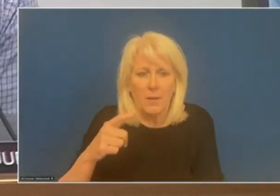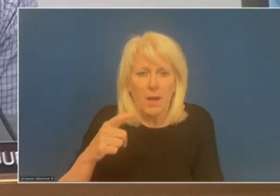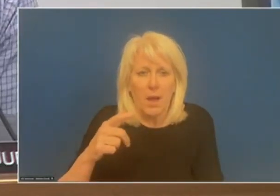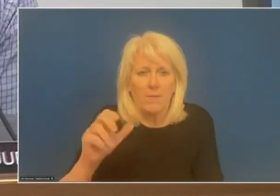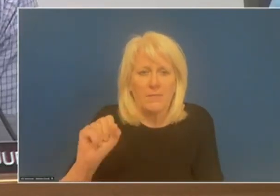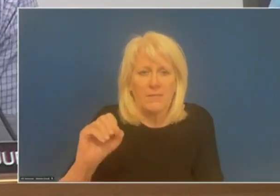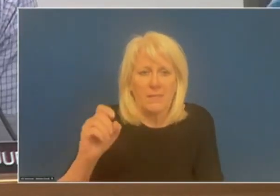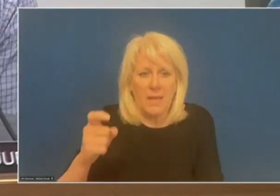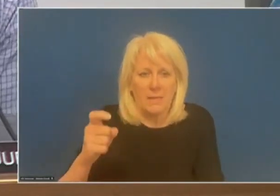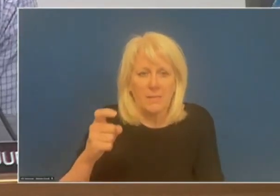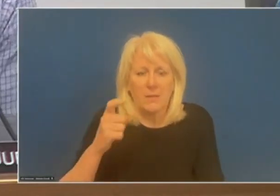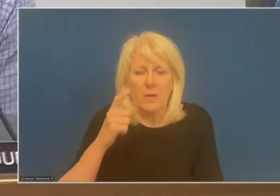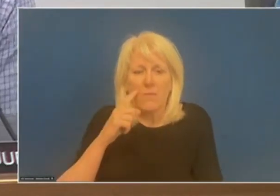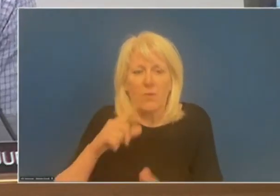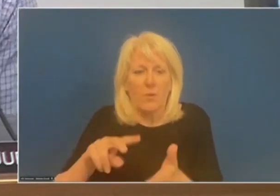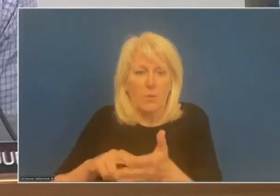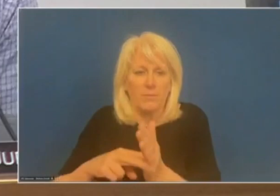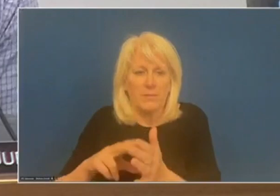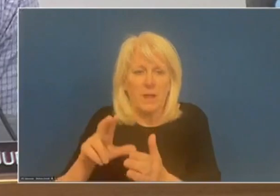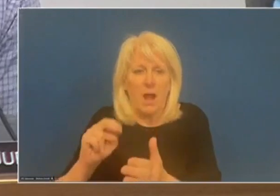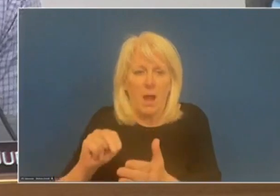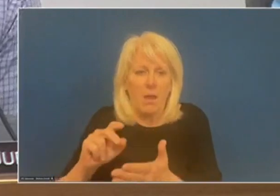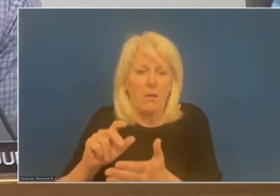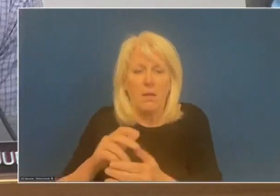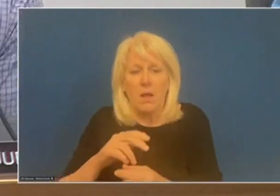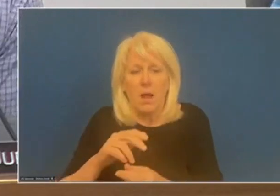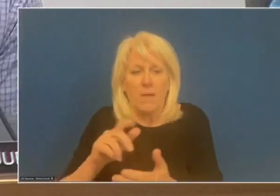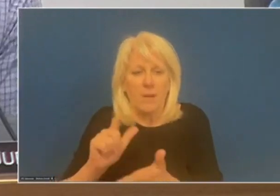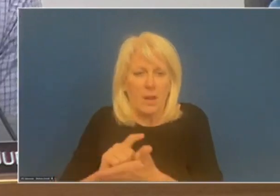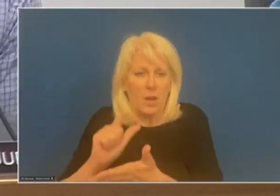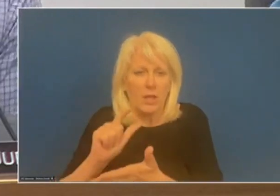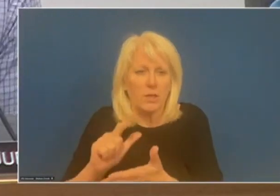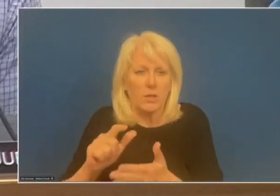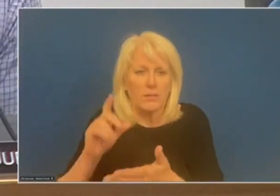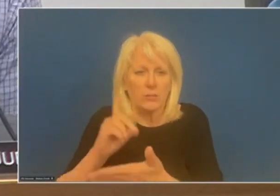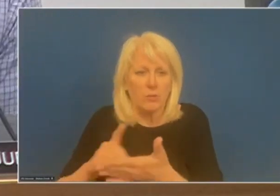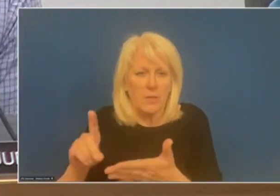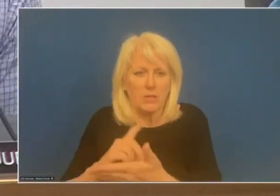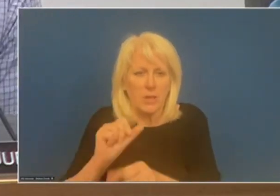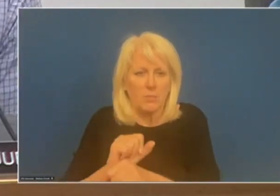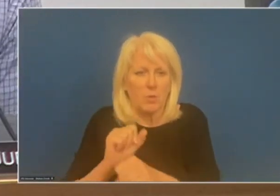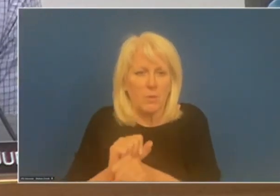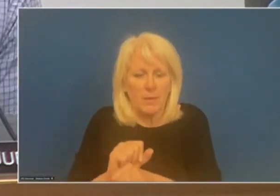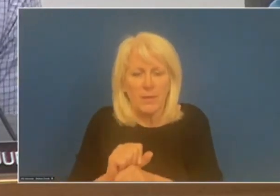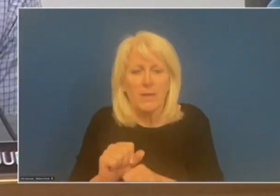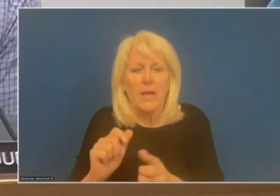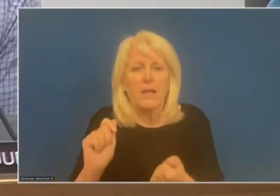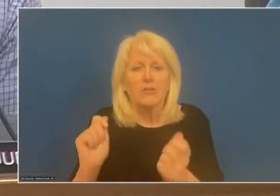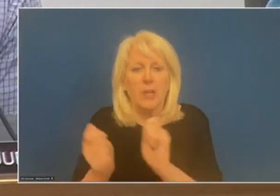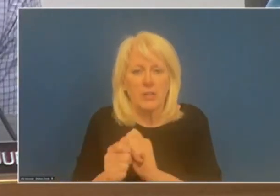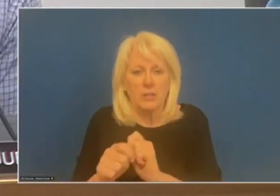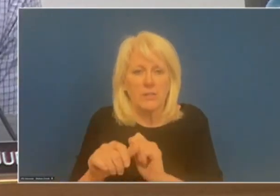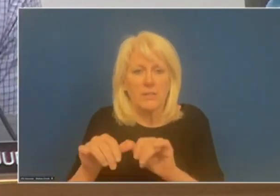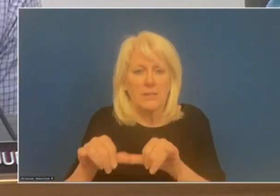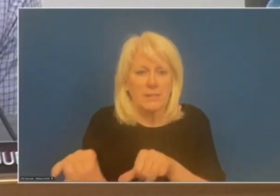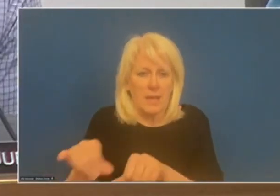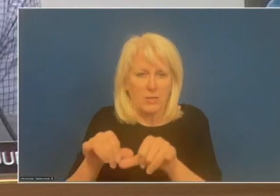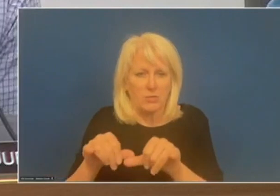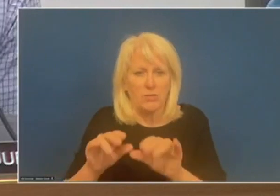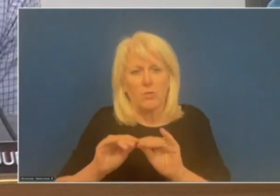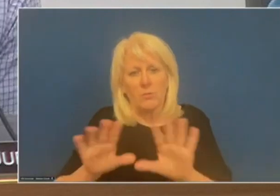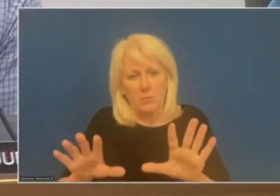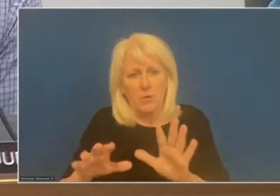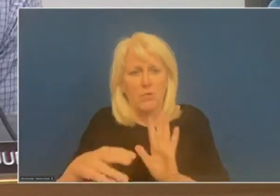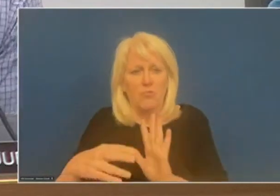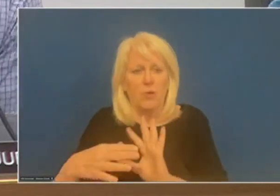discrimination in employment. And finally, the -5 amendment, the other change from the -2 is establishing standards regarding interstate actions related to reproductive health care